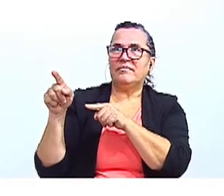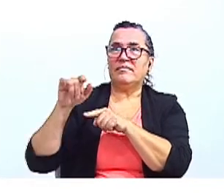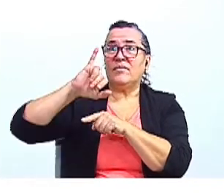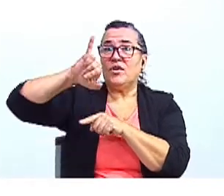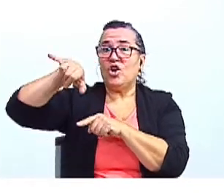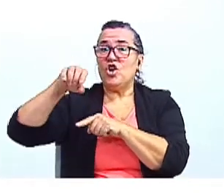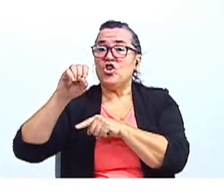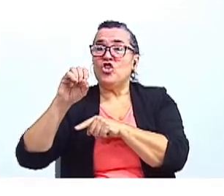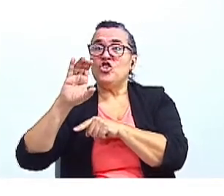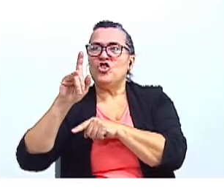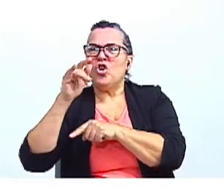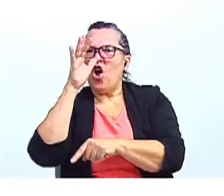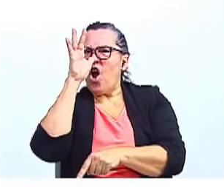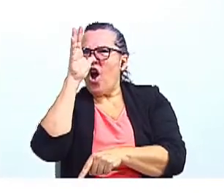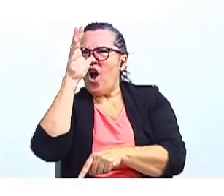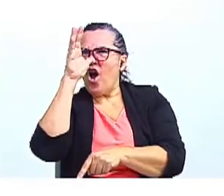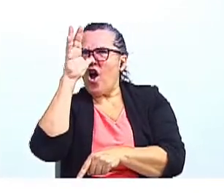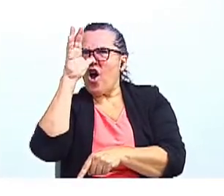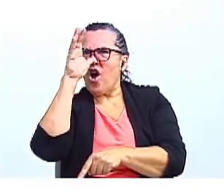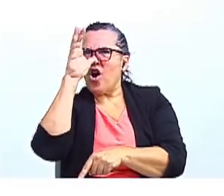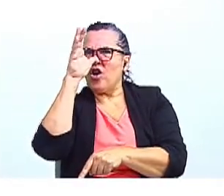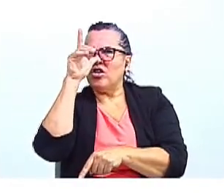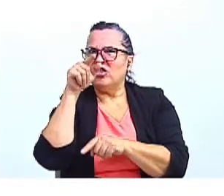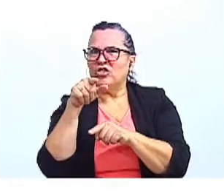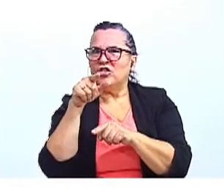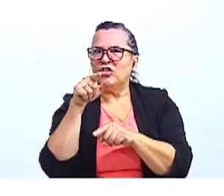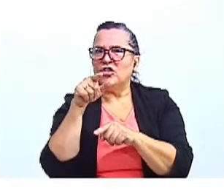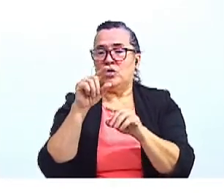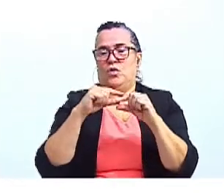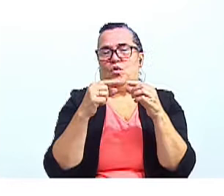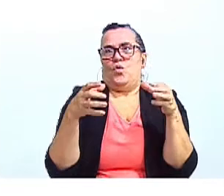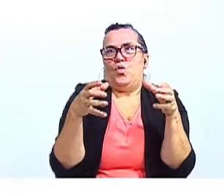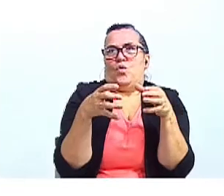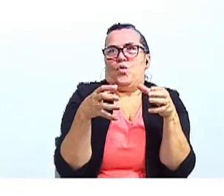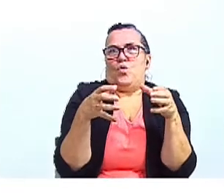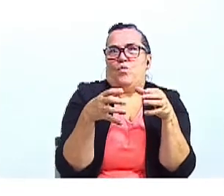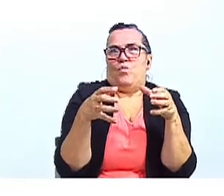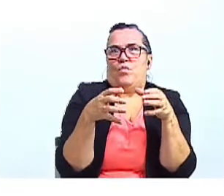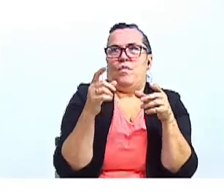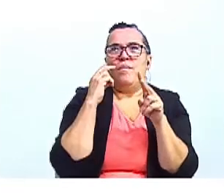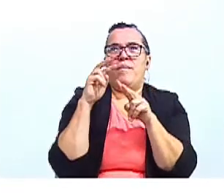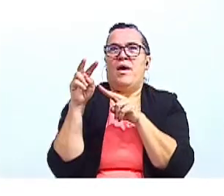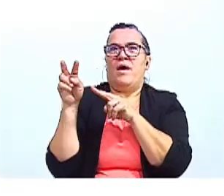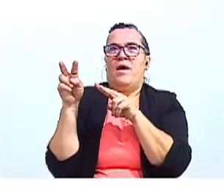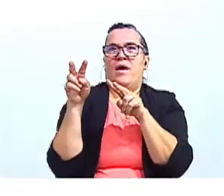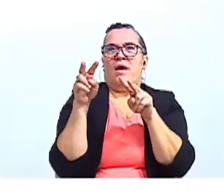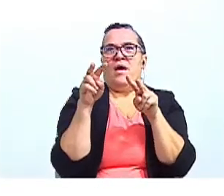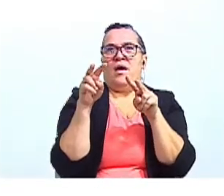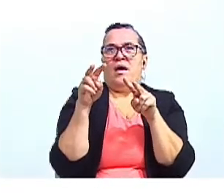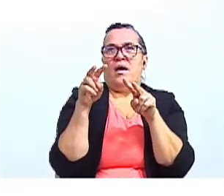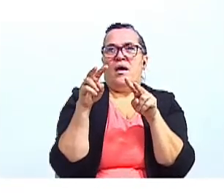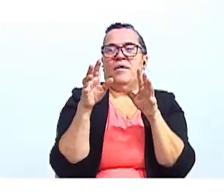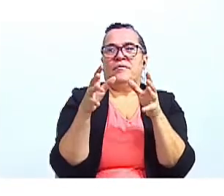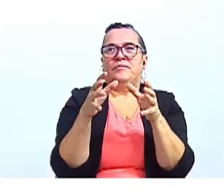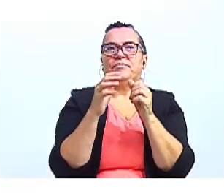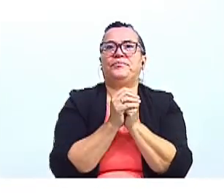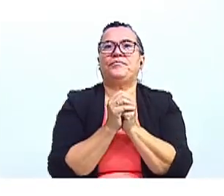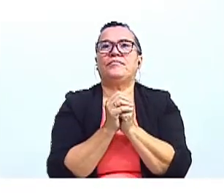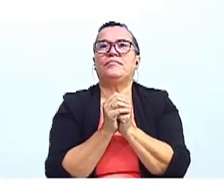jocks. What is a jock? Okay, this is a specific group. Look at the image, jocks. Next,